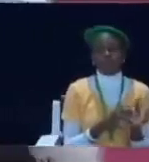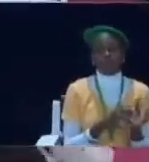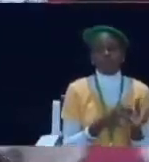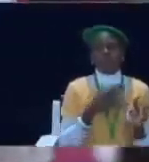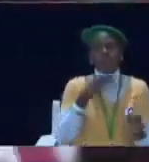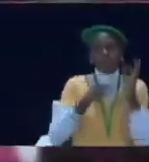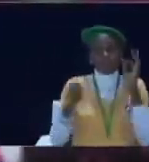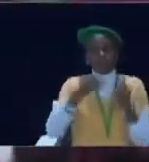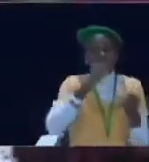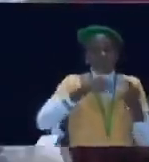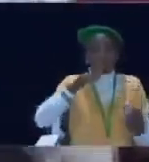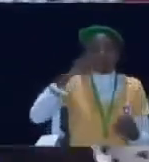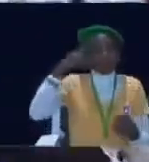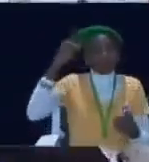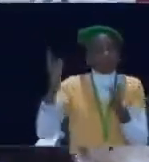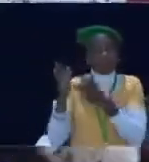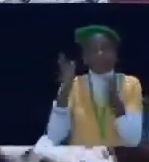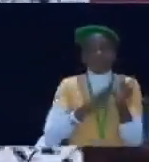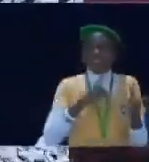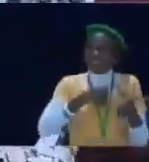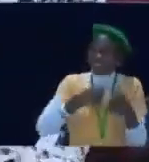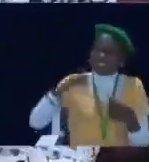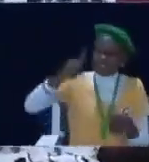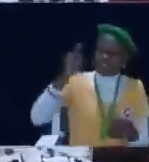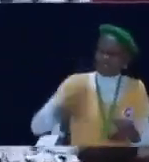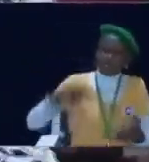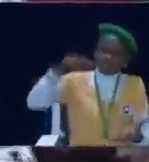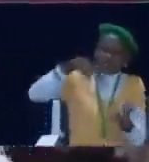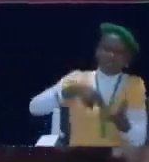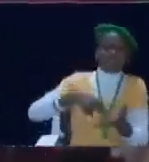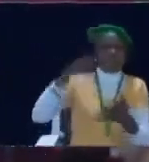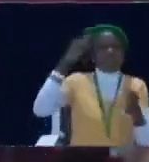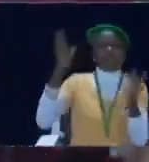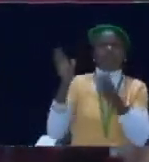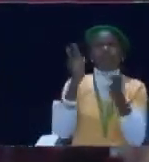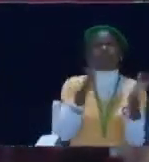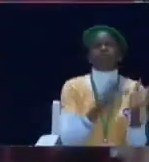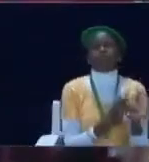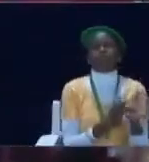And if you must be for Jesus, then you must stand for Jesus.